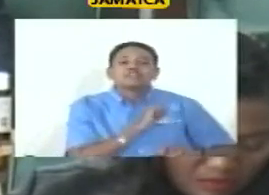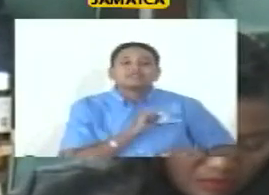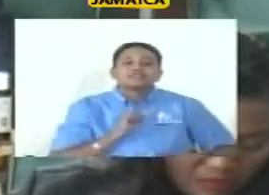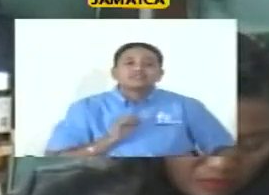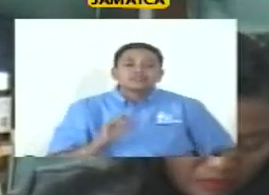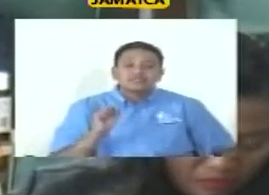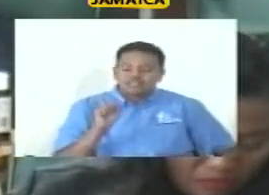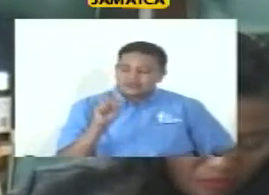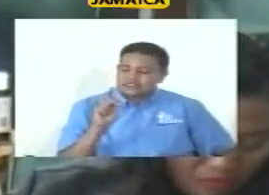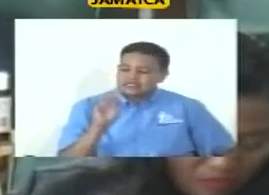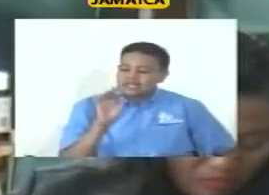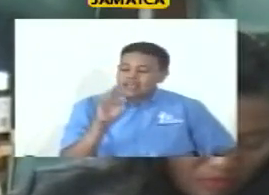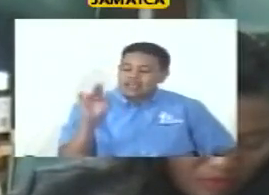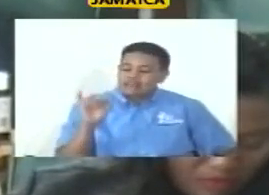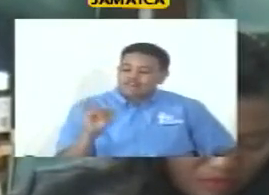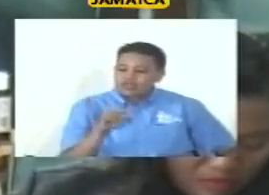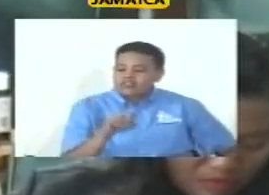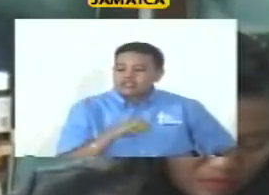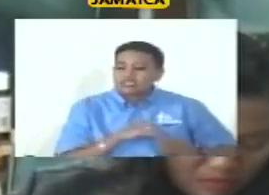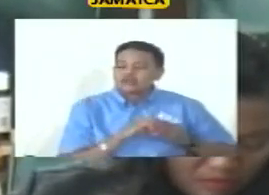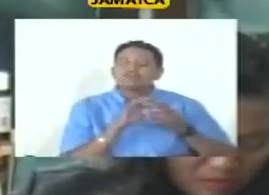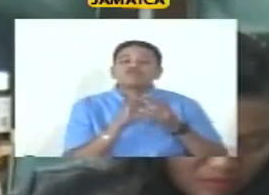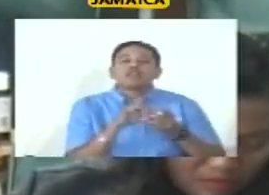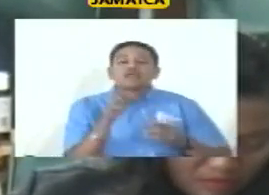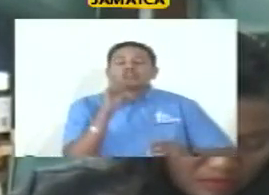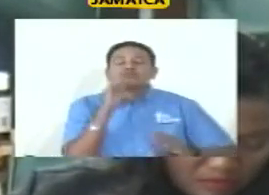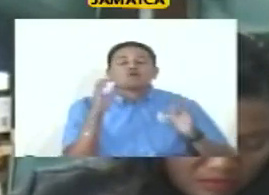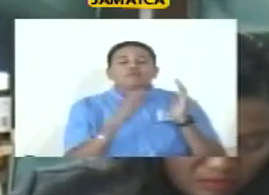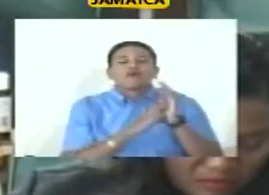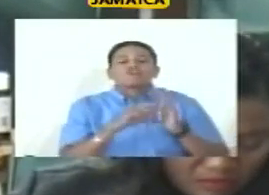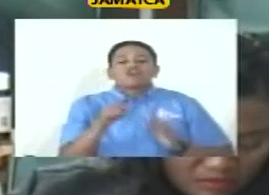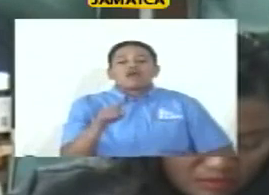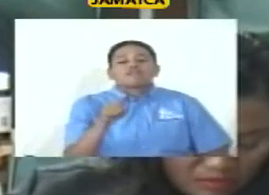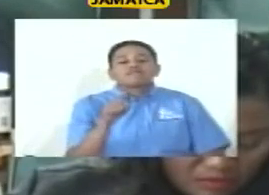Skeffrey. In respect of paragraph